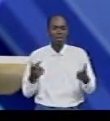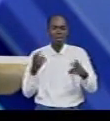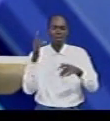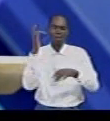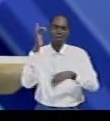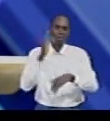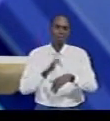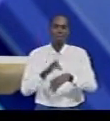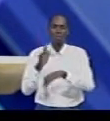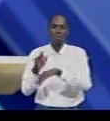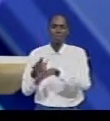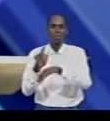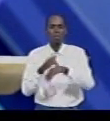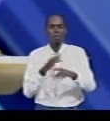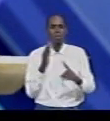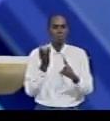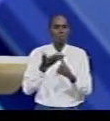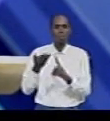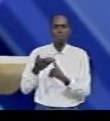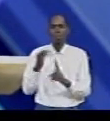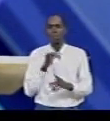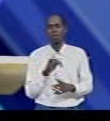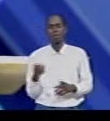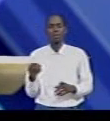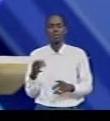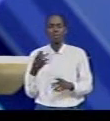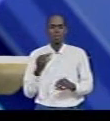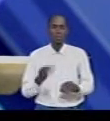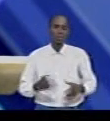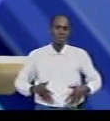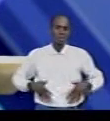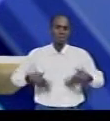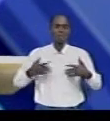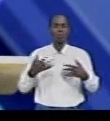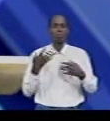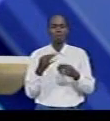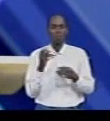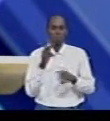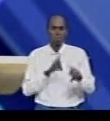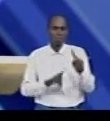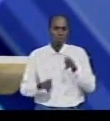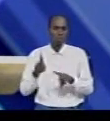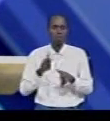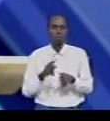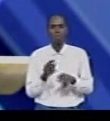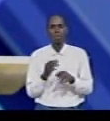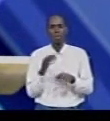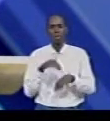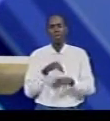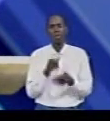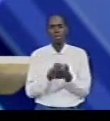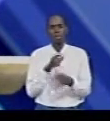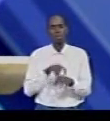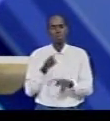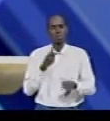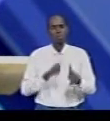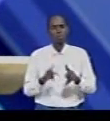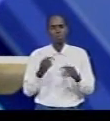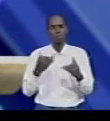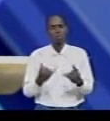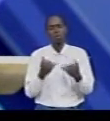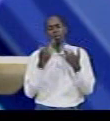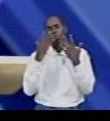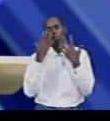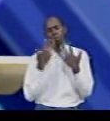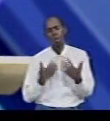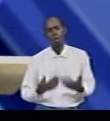effect of conversion in the lives of the hearers. And they asked him, what shall we do? And he